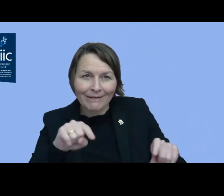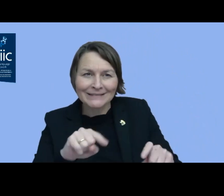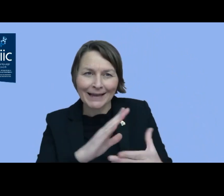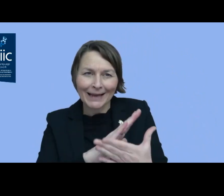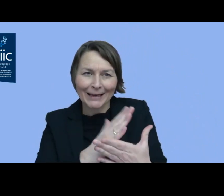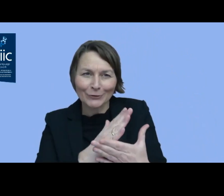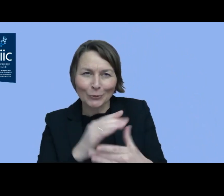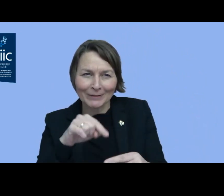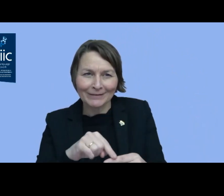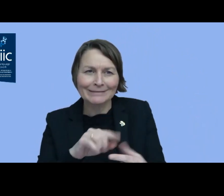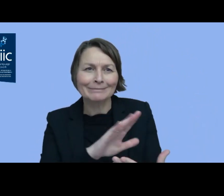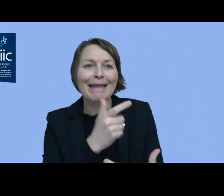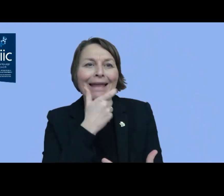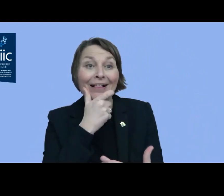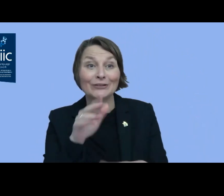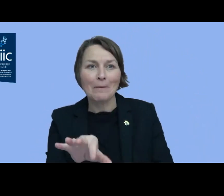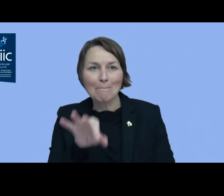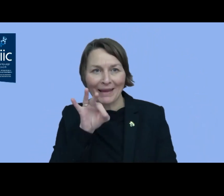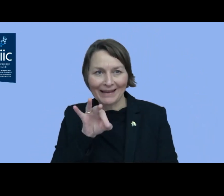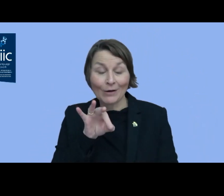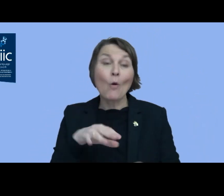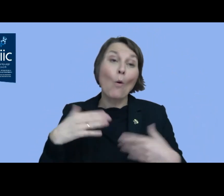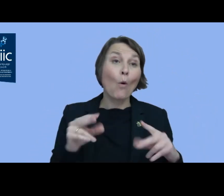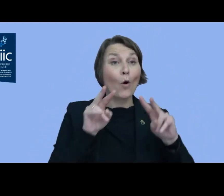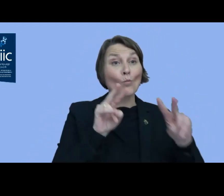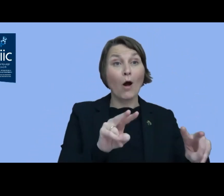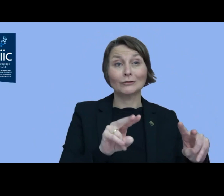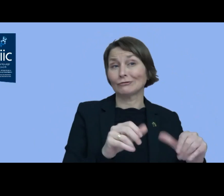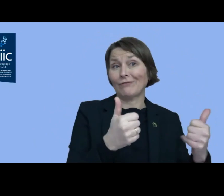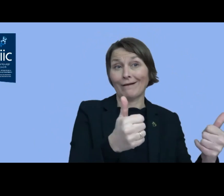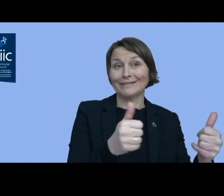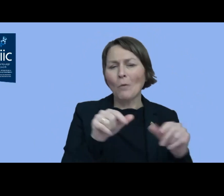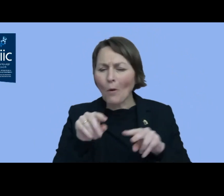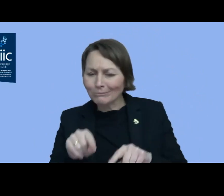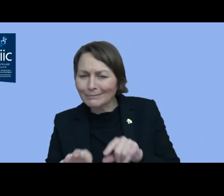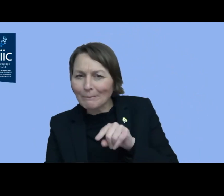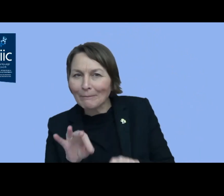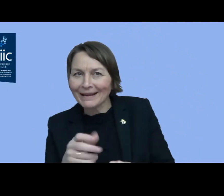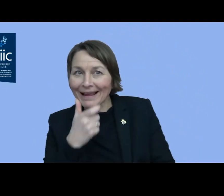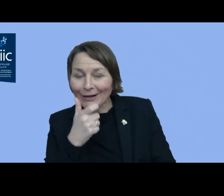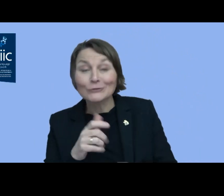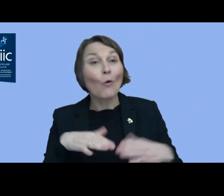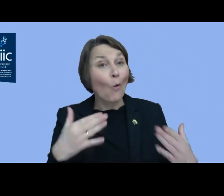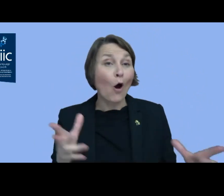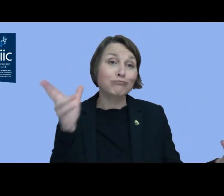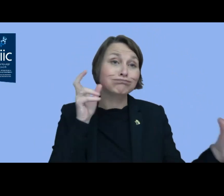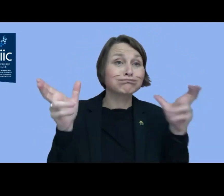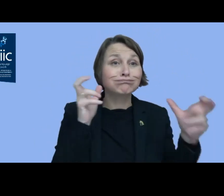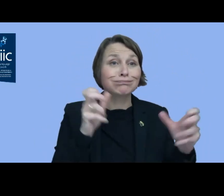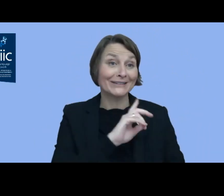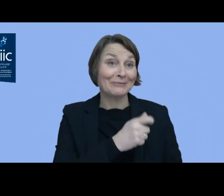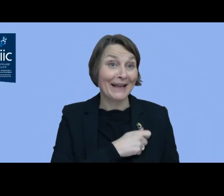explanation on how we can all understand Professor Rathmann. So we have, of course, on the bottom, you have